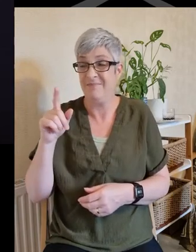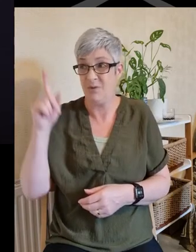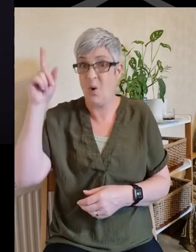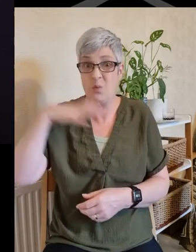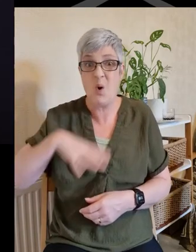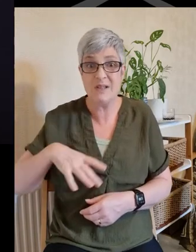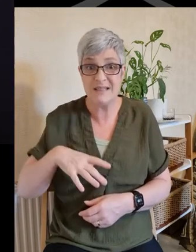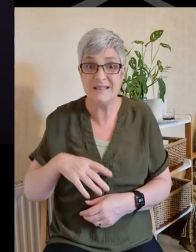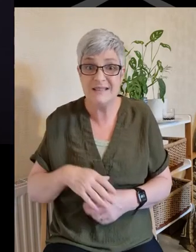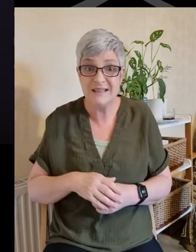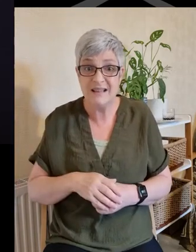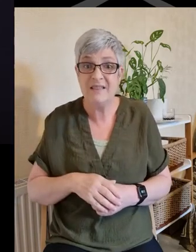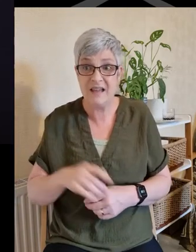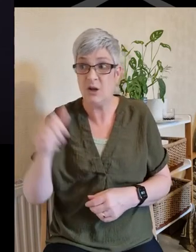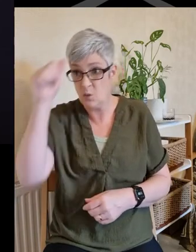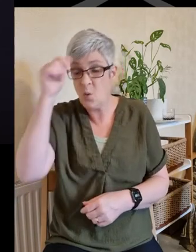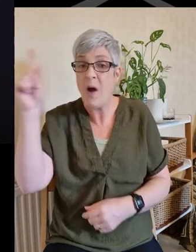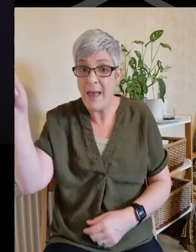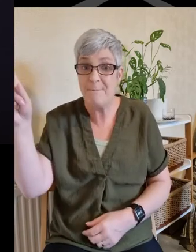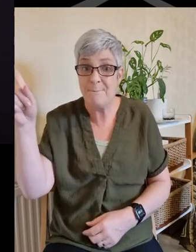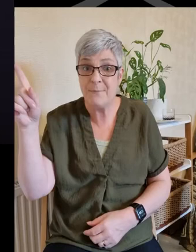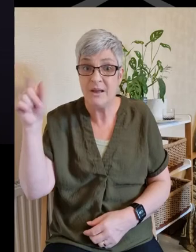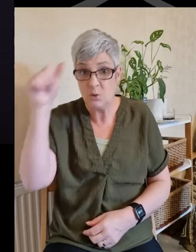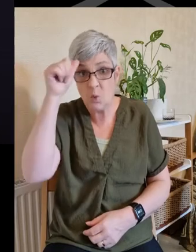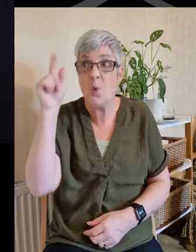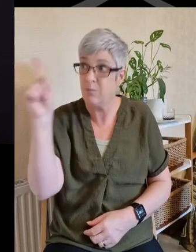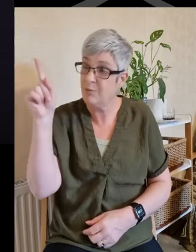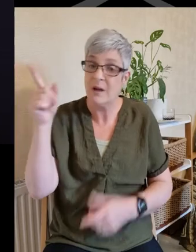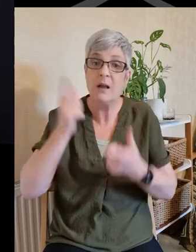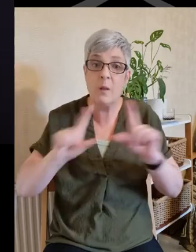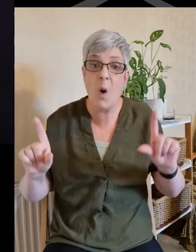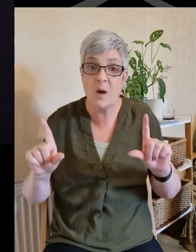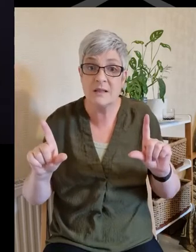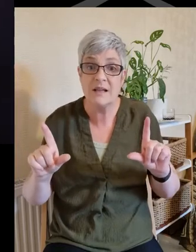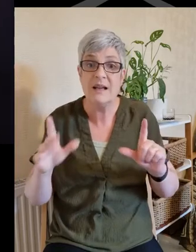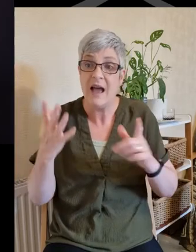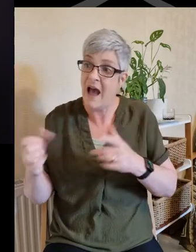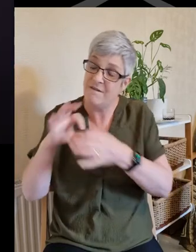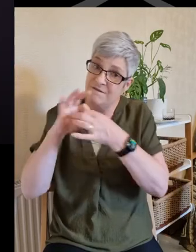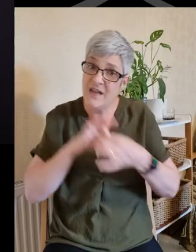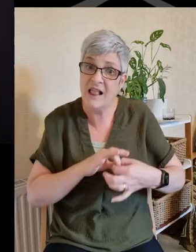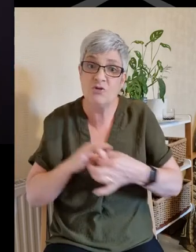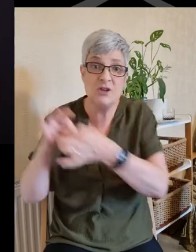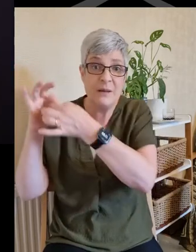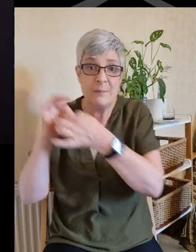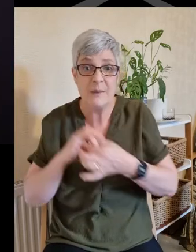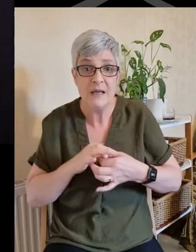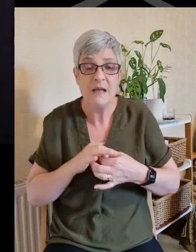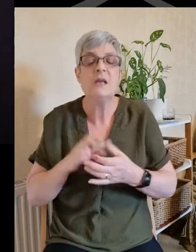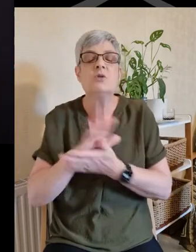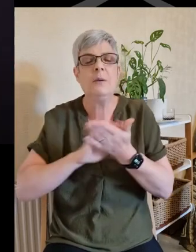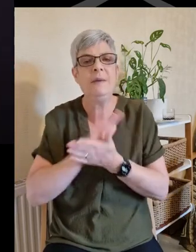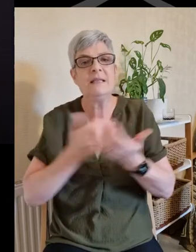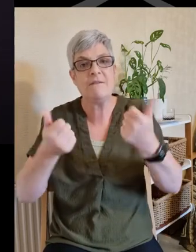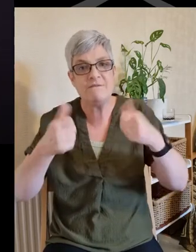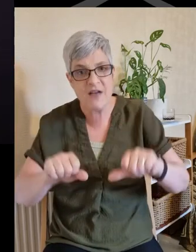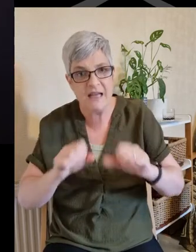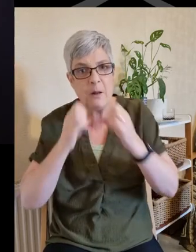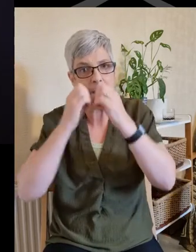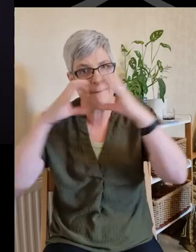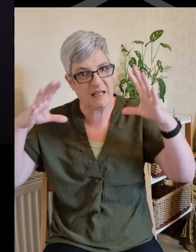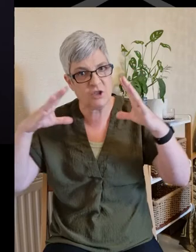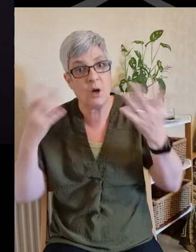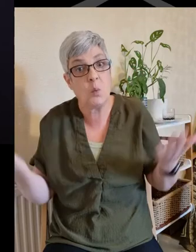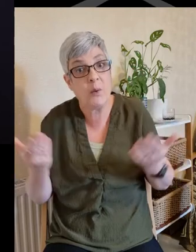him, know that he's the Lord. Have fellowship with him, so that the final picture in Revelation is